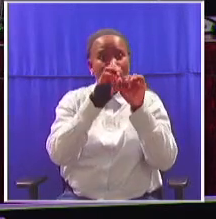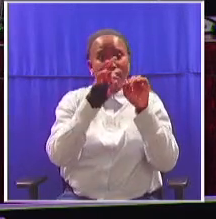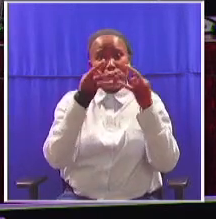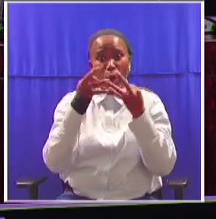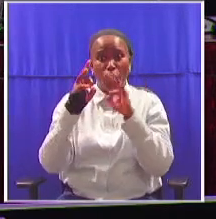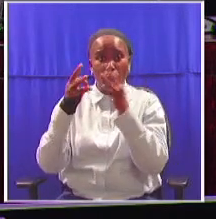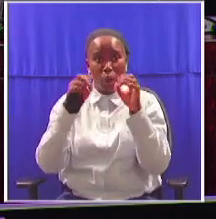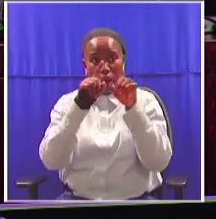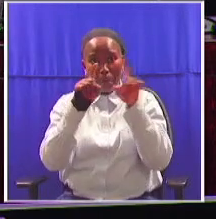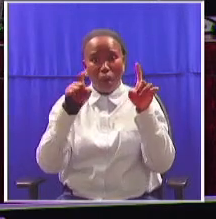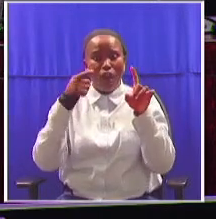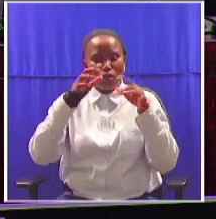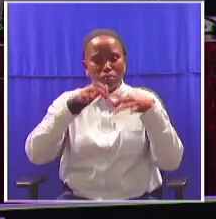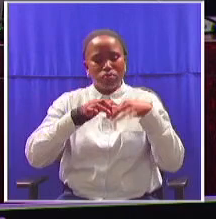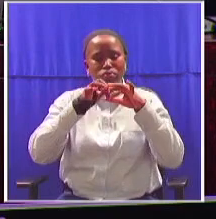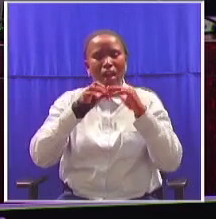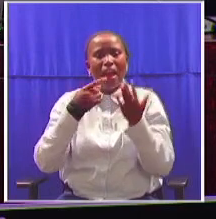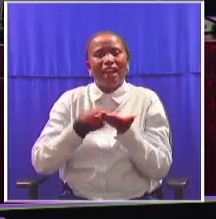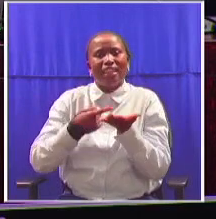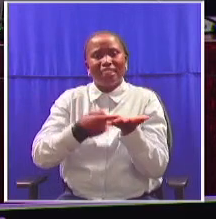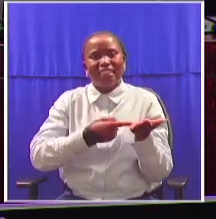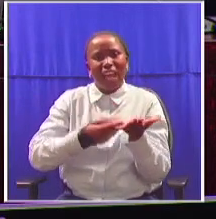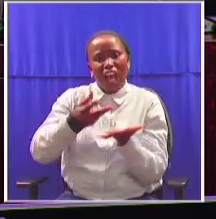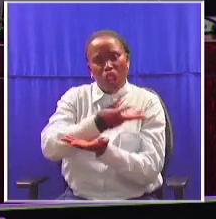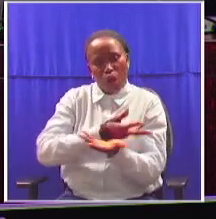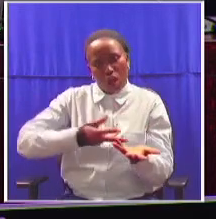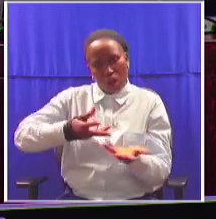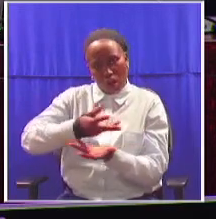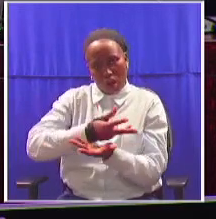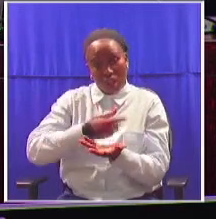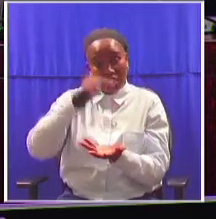promote dialogue and peaceful resolution of conflicts.